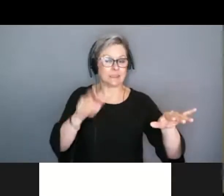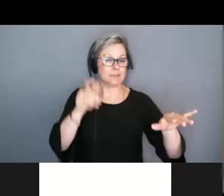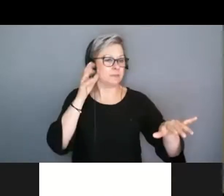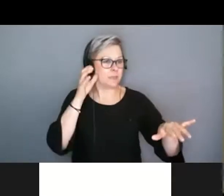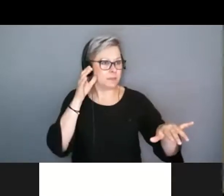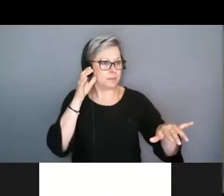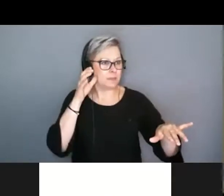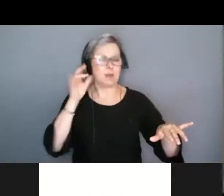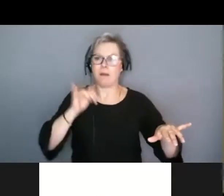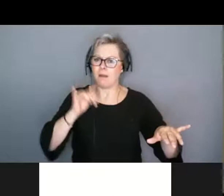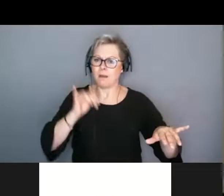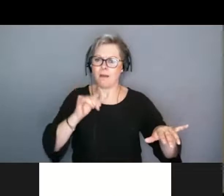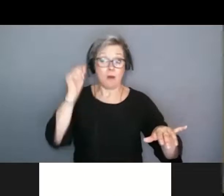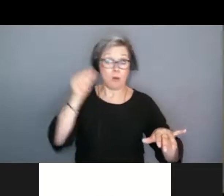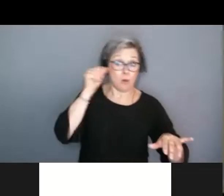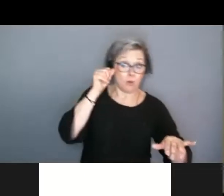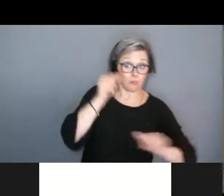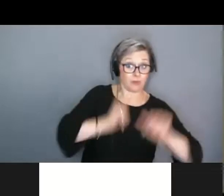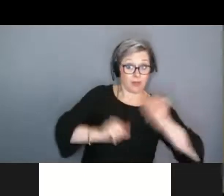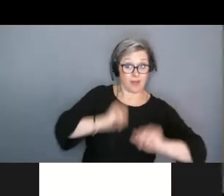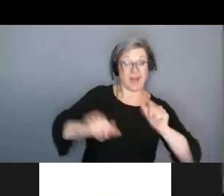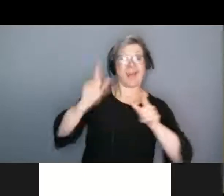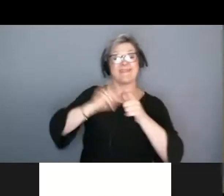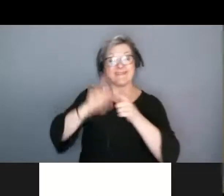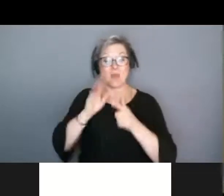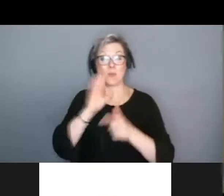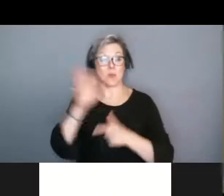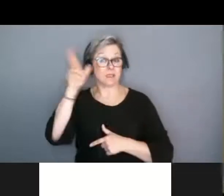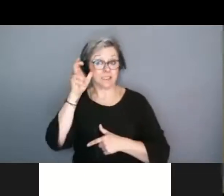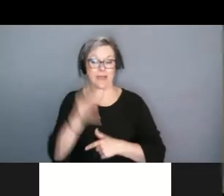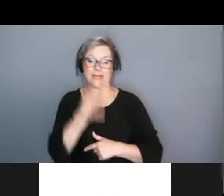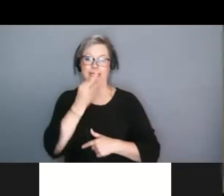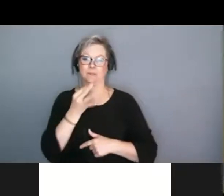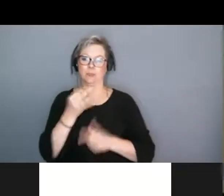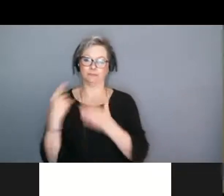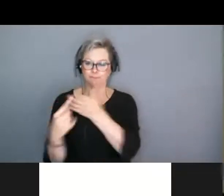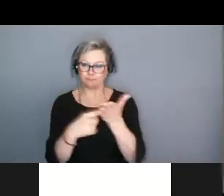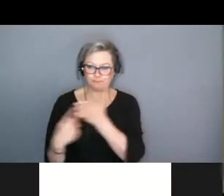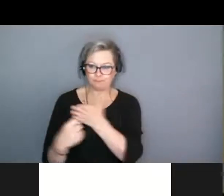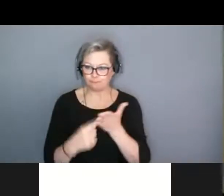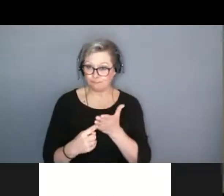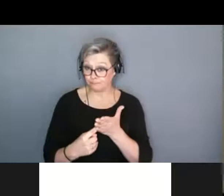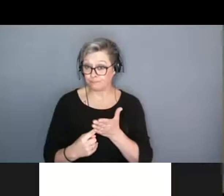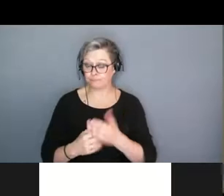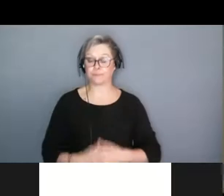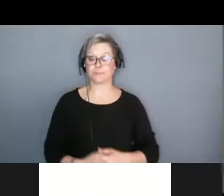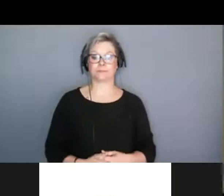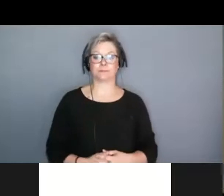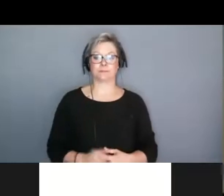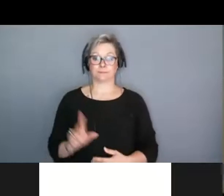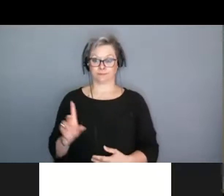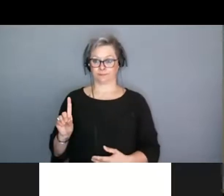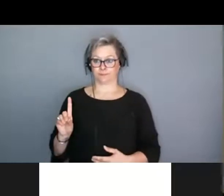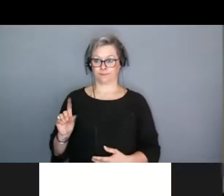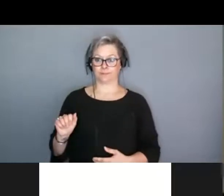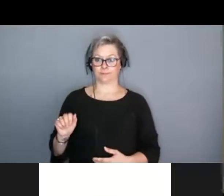audio drama followed by the experts talking about that. And during the